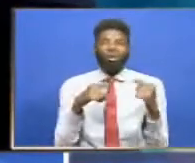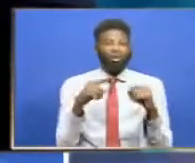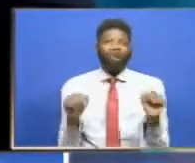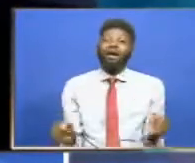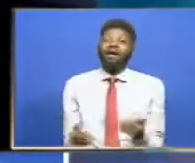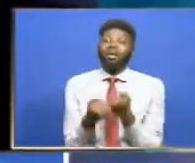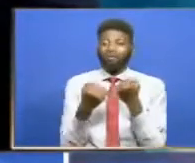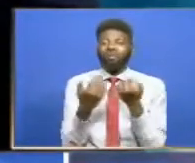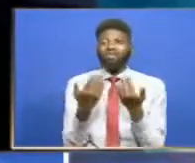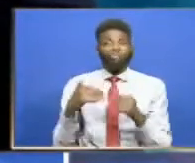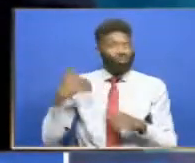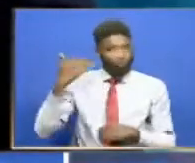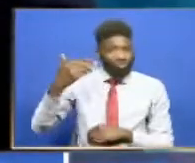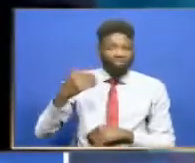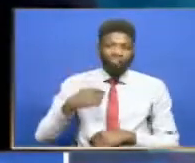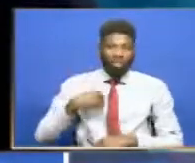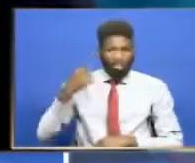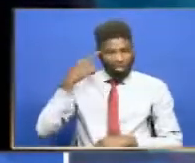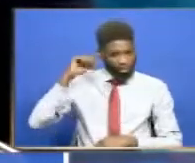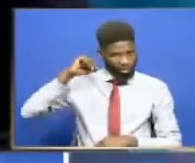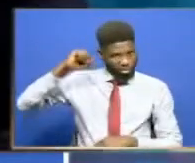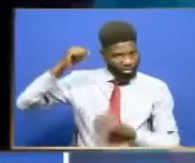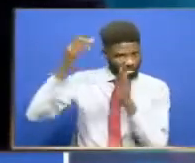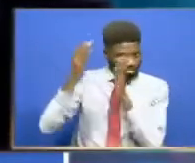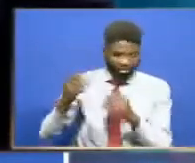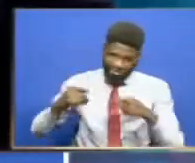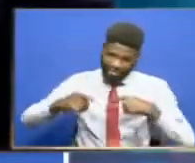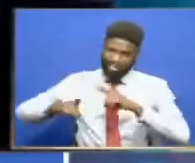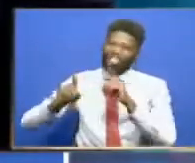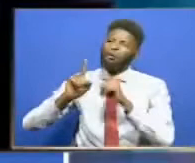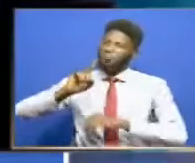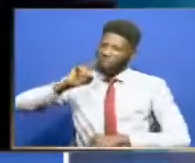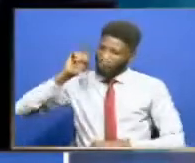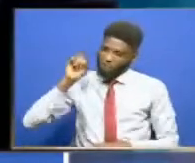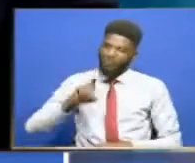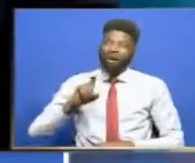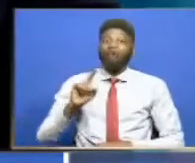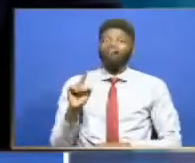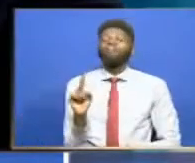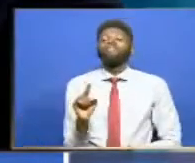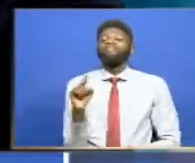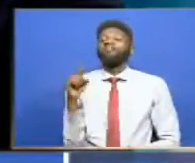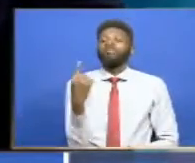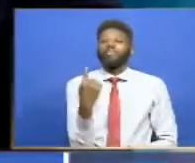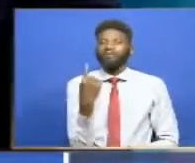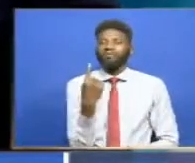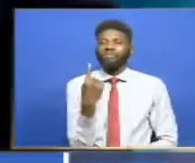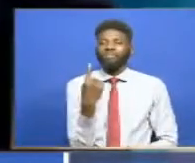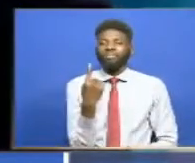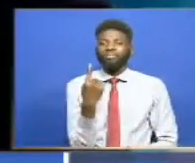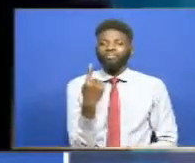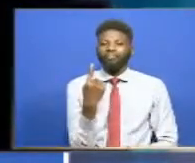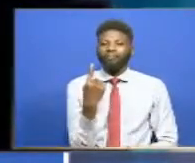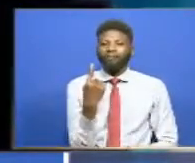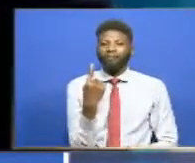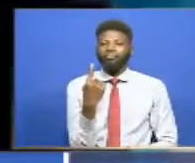So I think the political leadership must take it upon themselves to move towards